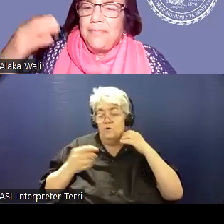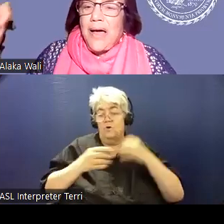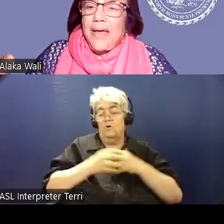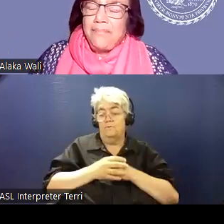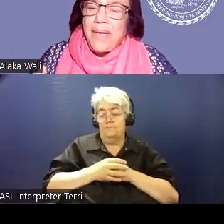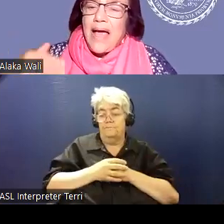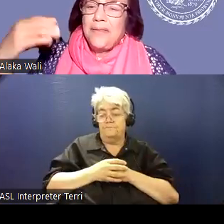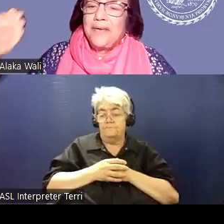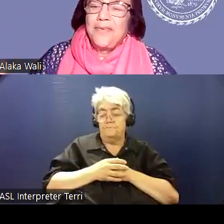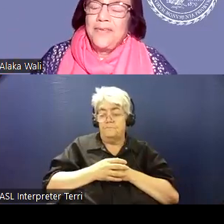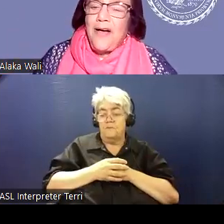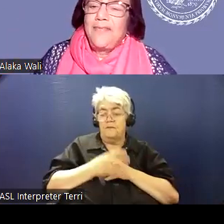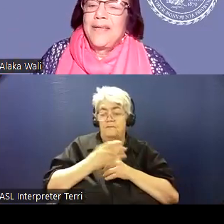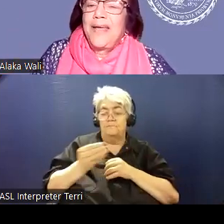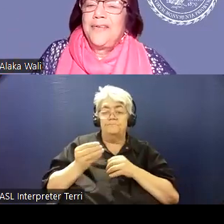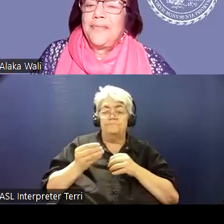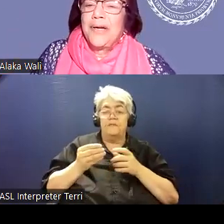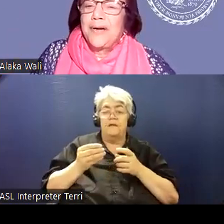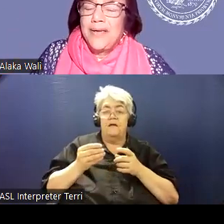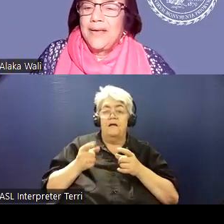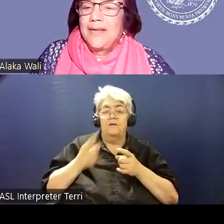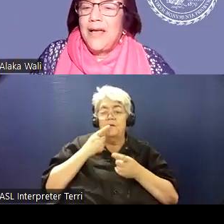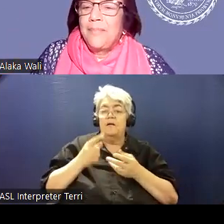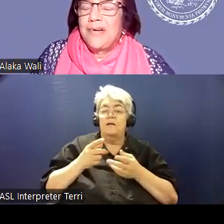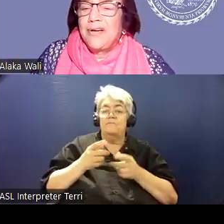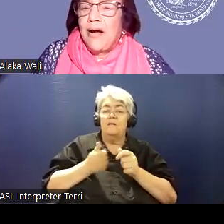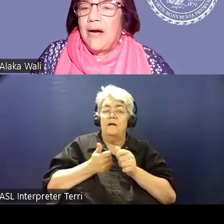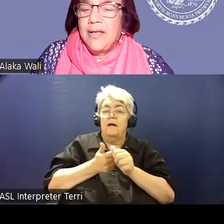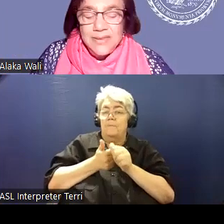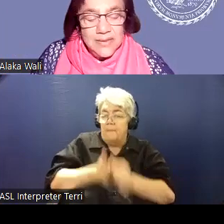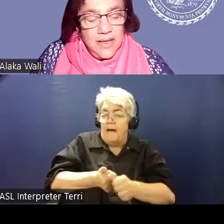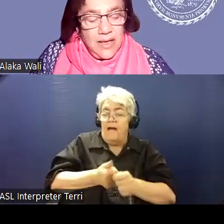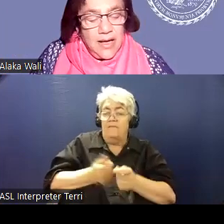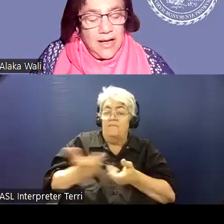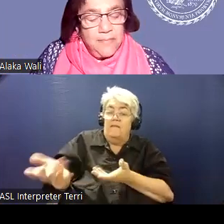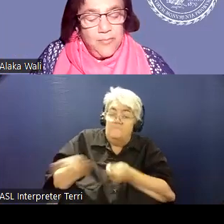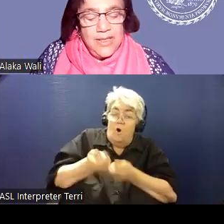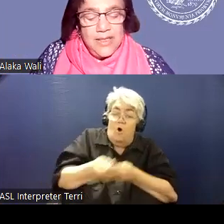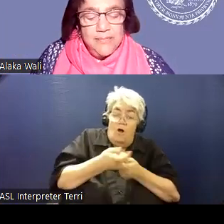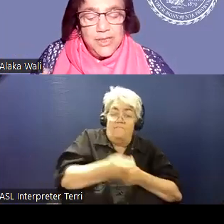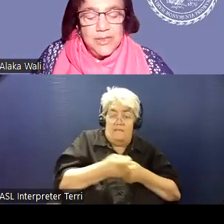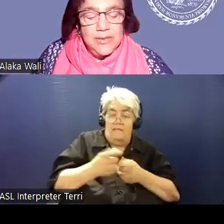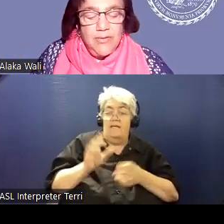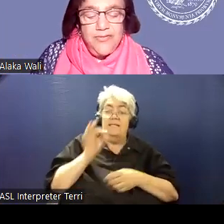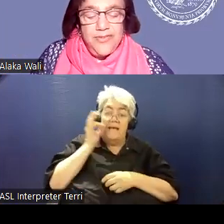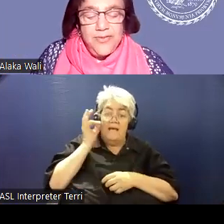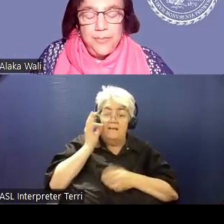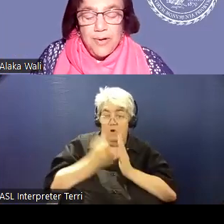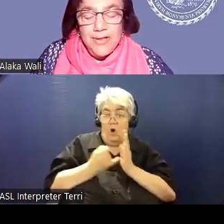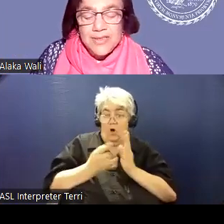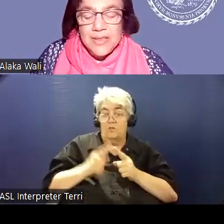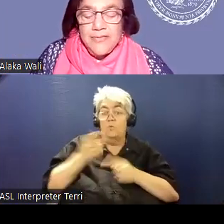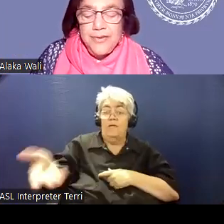staying on my path of involving Native American contemporary artists, we commissioned over